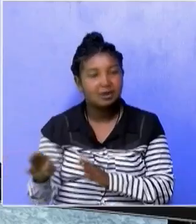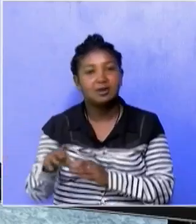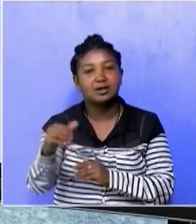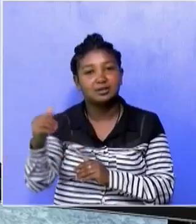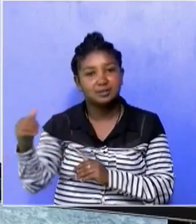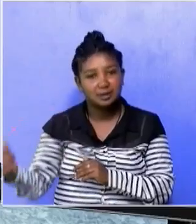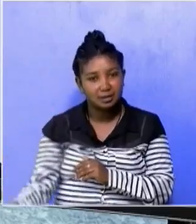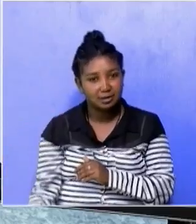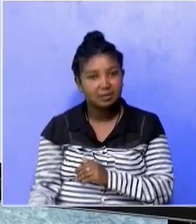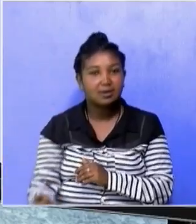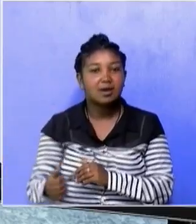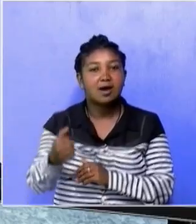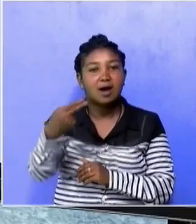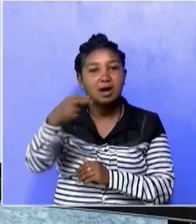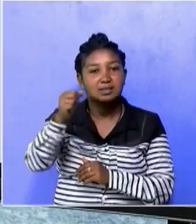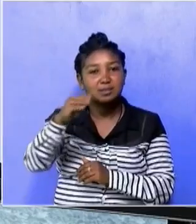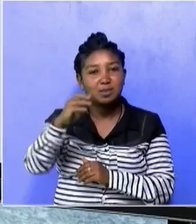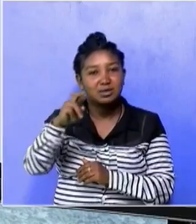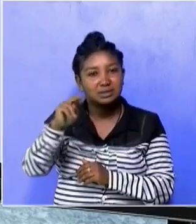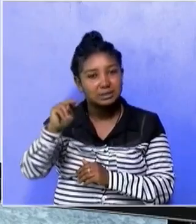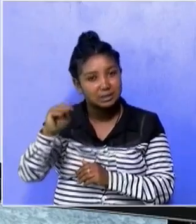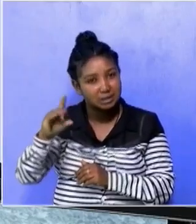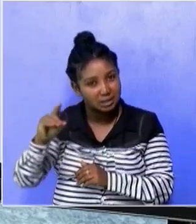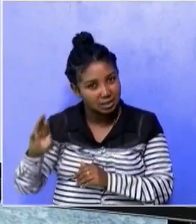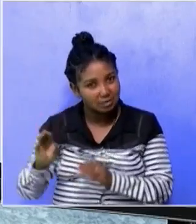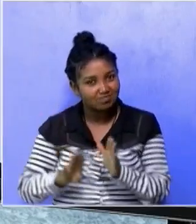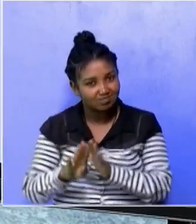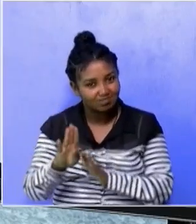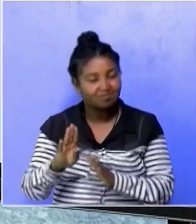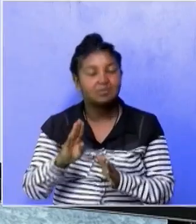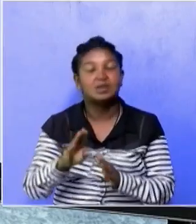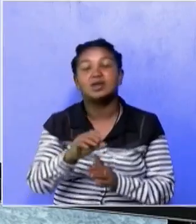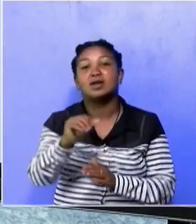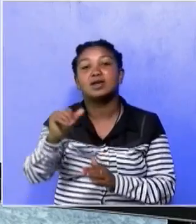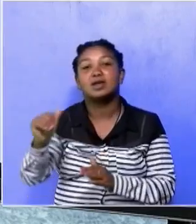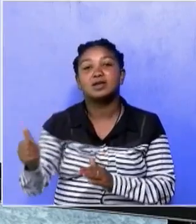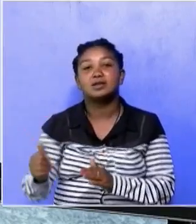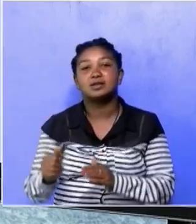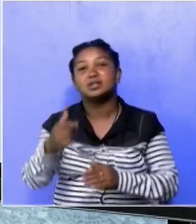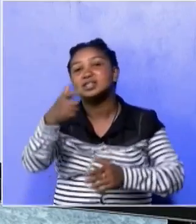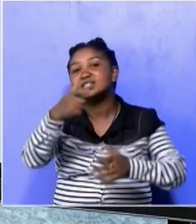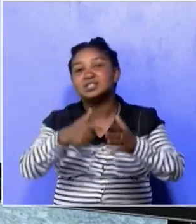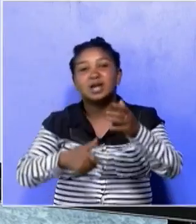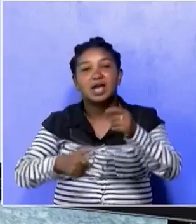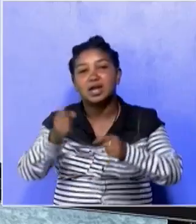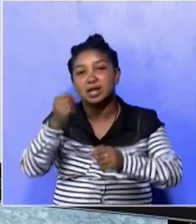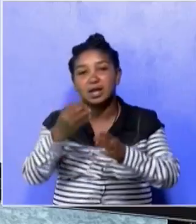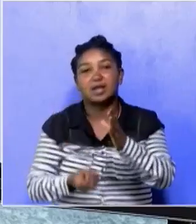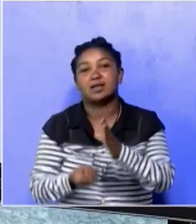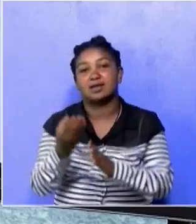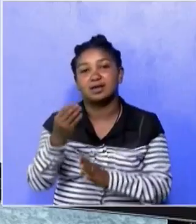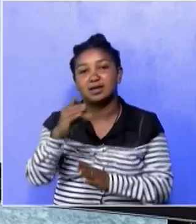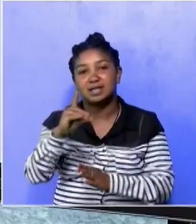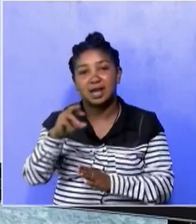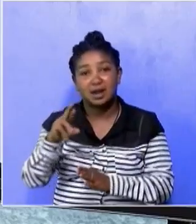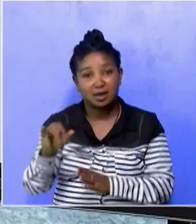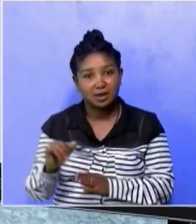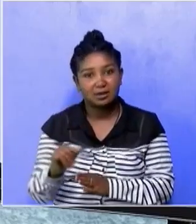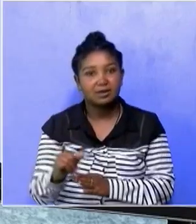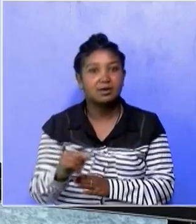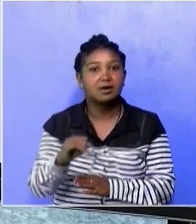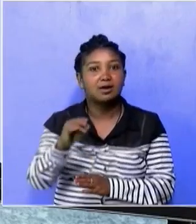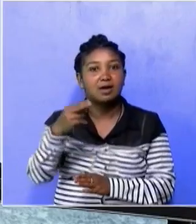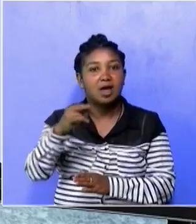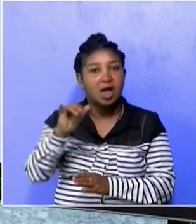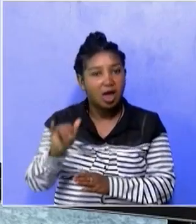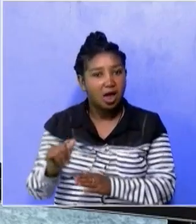vocabulary. Husbandry, another vocabulary. And a dairy is also another vocabulary. And hay is